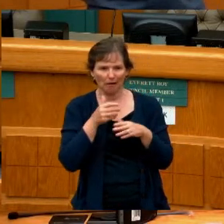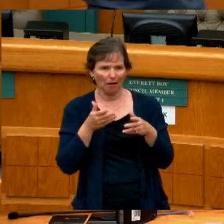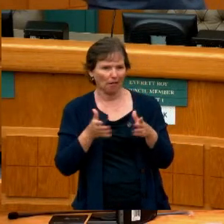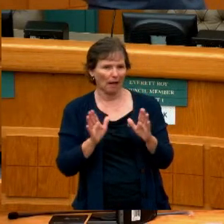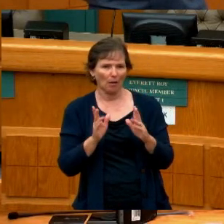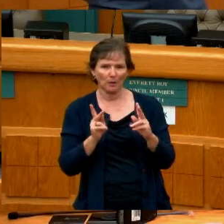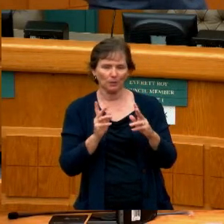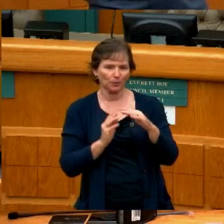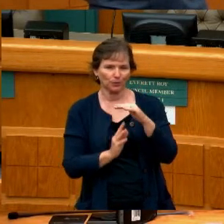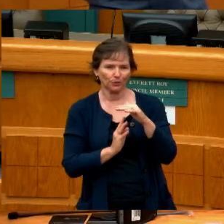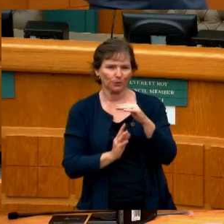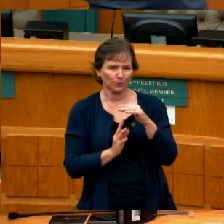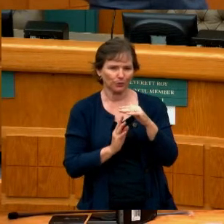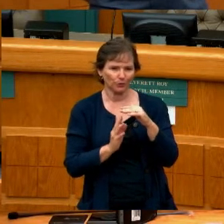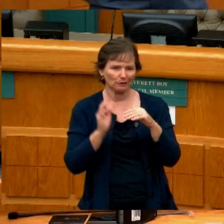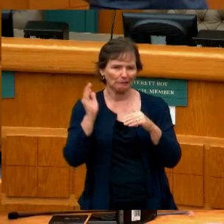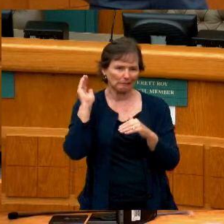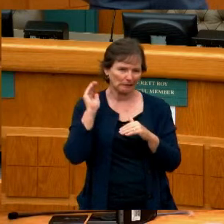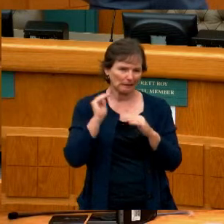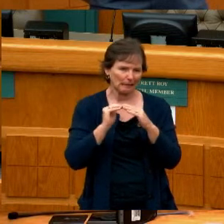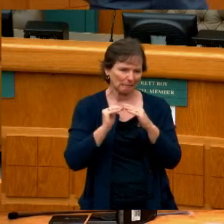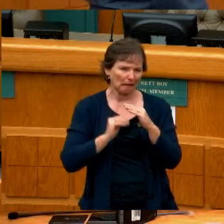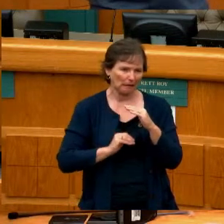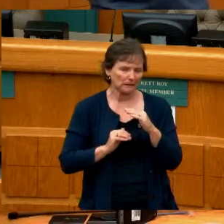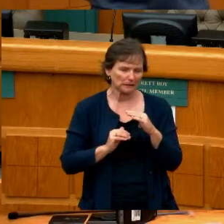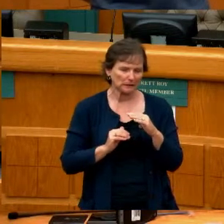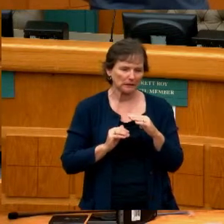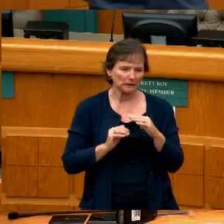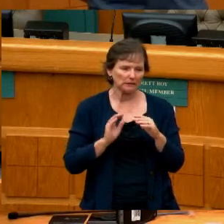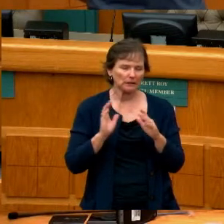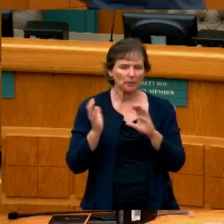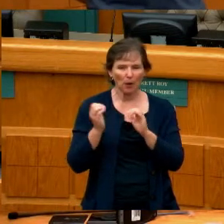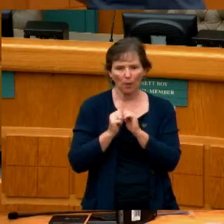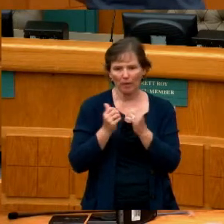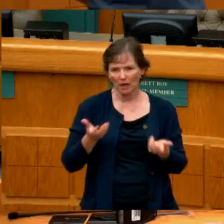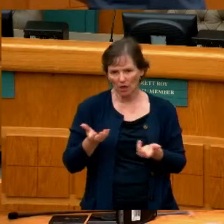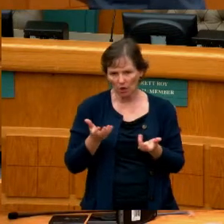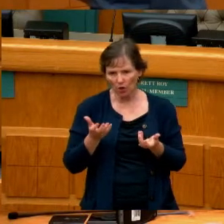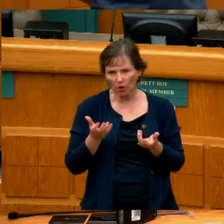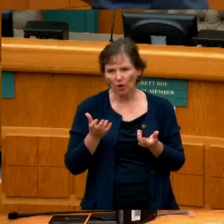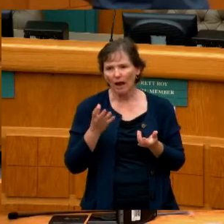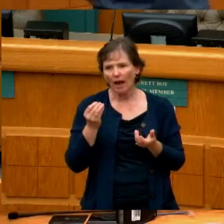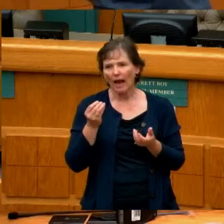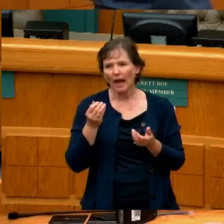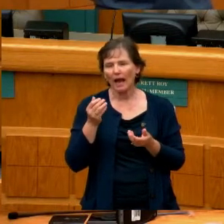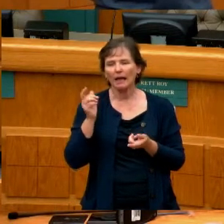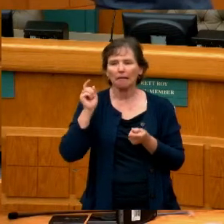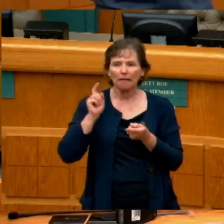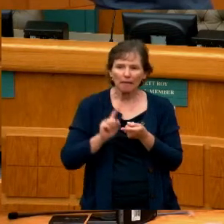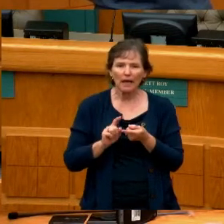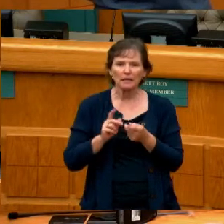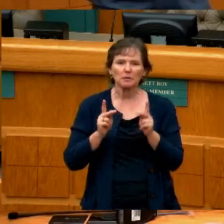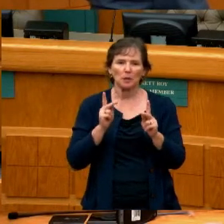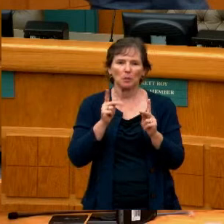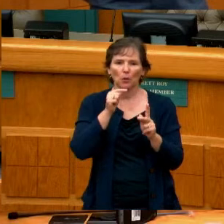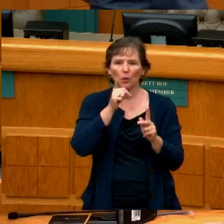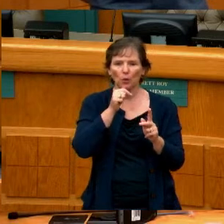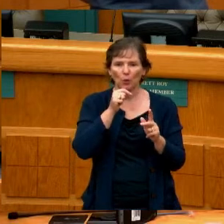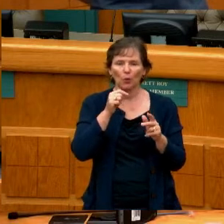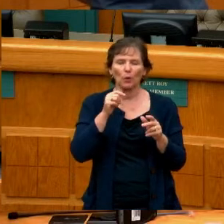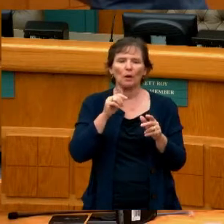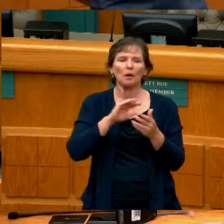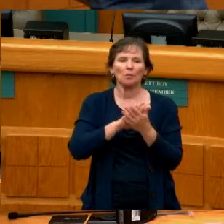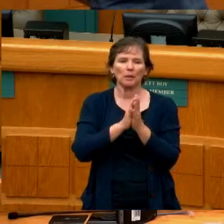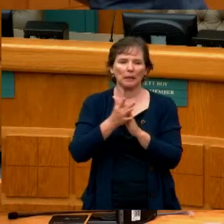to businesses being at much lower capacity than normal. And that's how